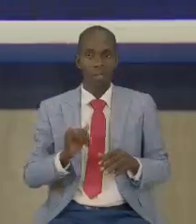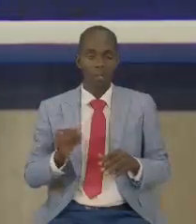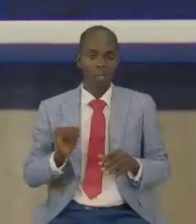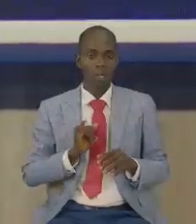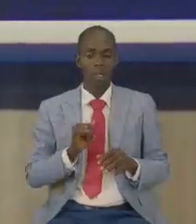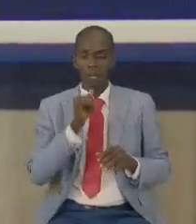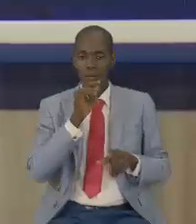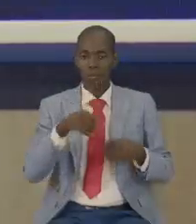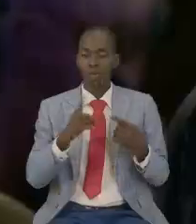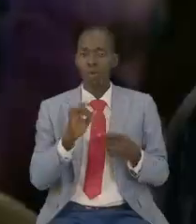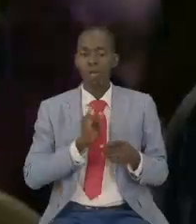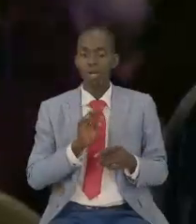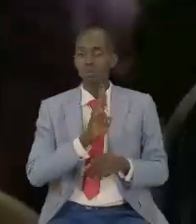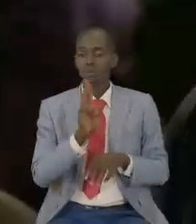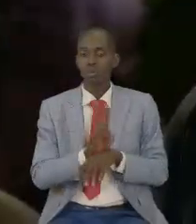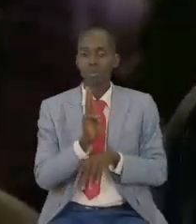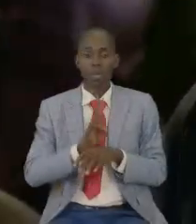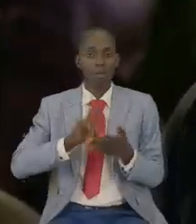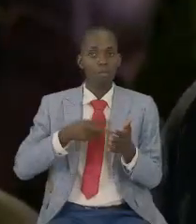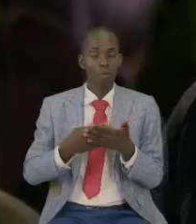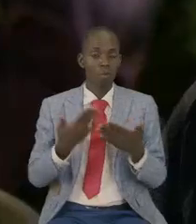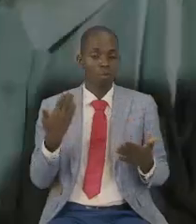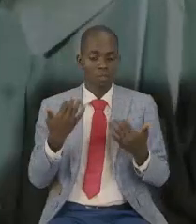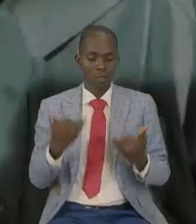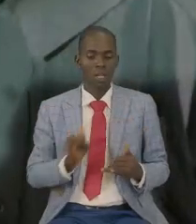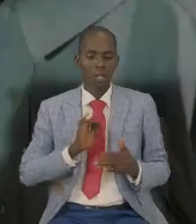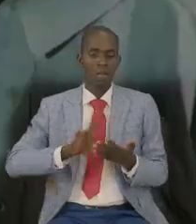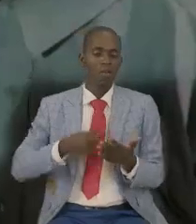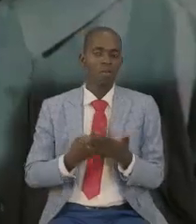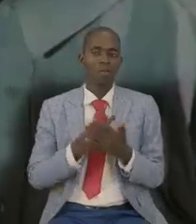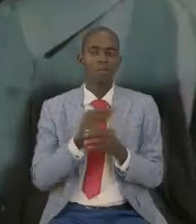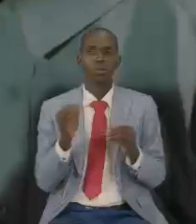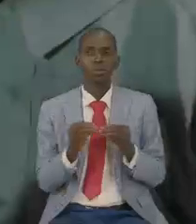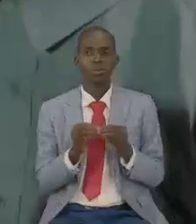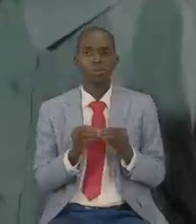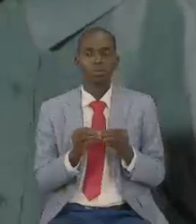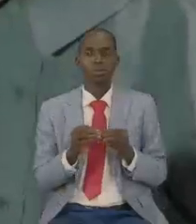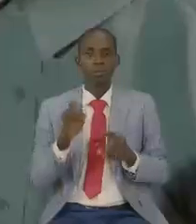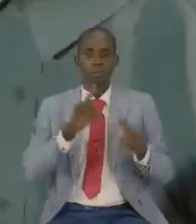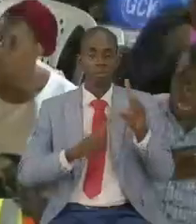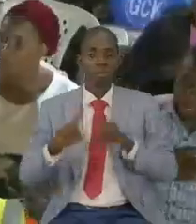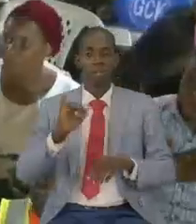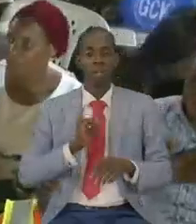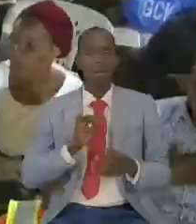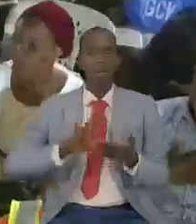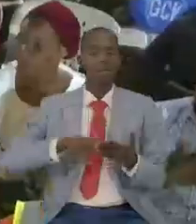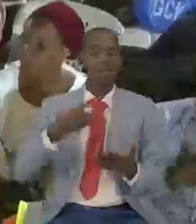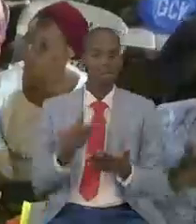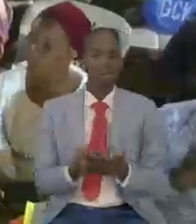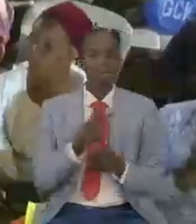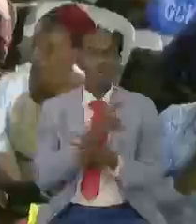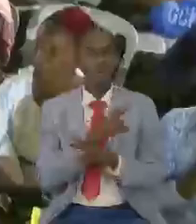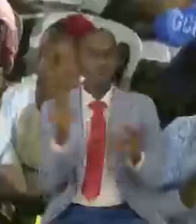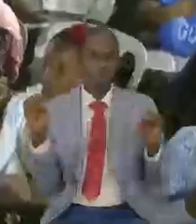no more. You, I fall no more. Say it for yourself. I fall no more.